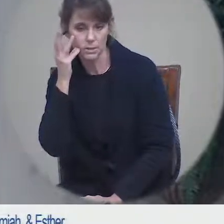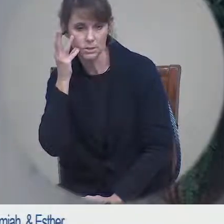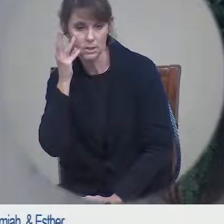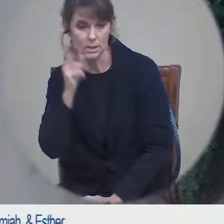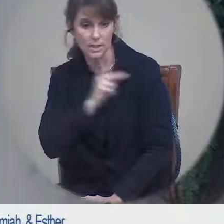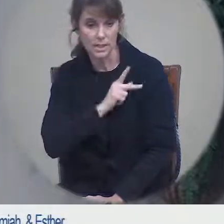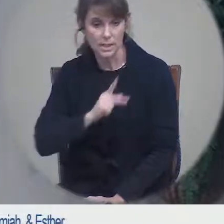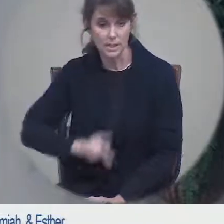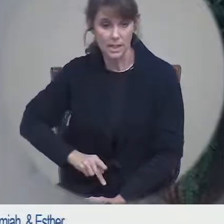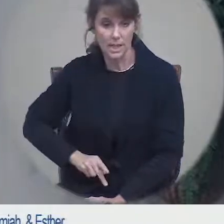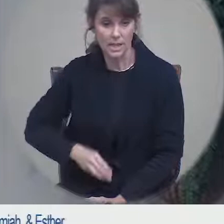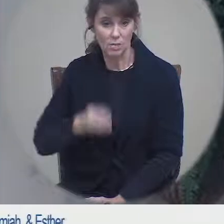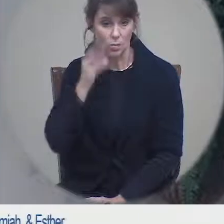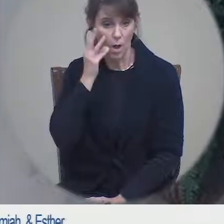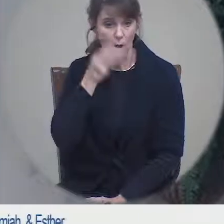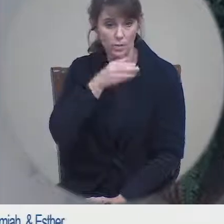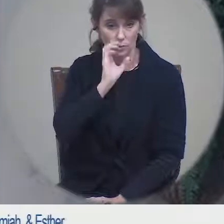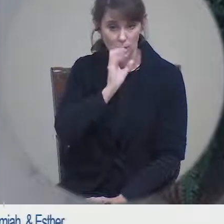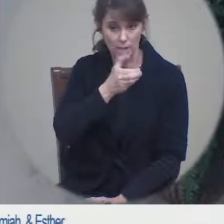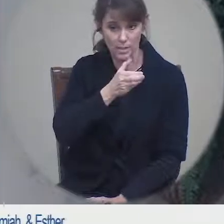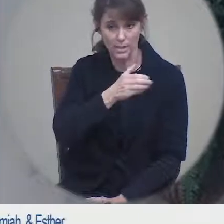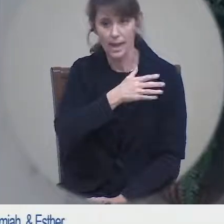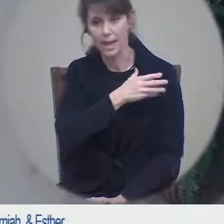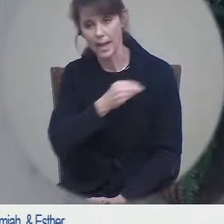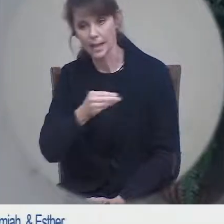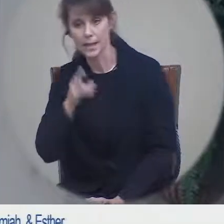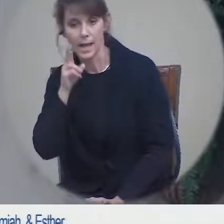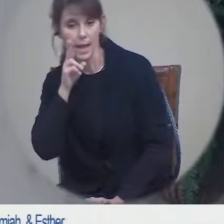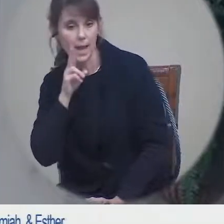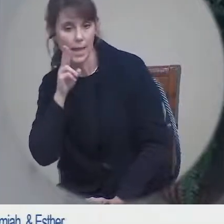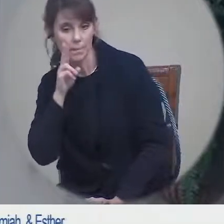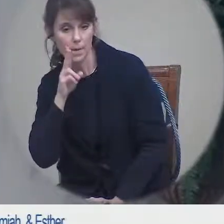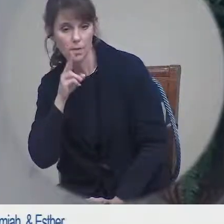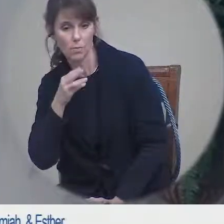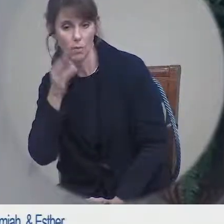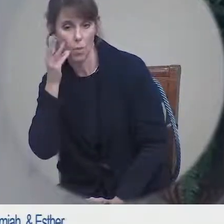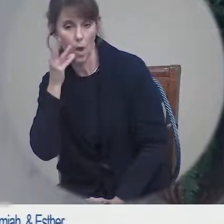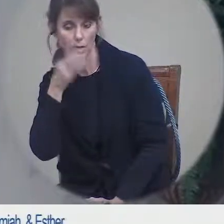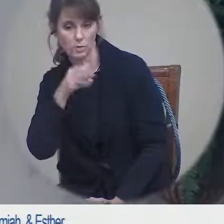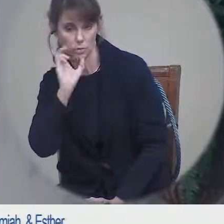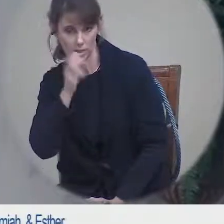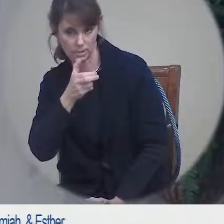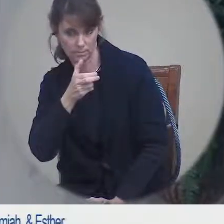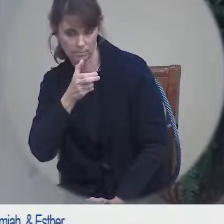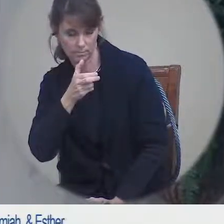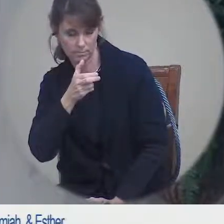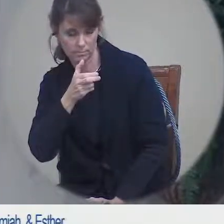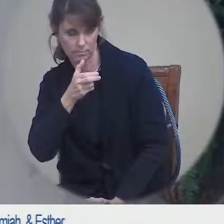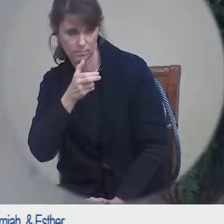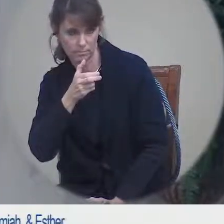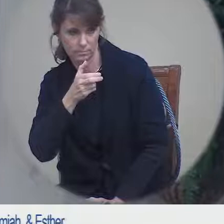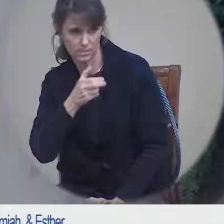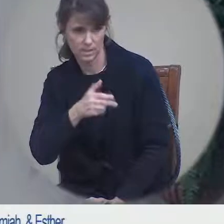would point to verse 7. Even though the king was angry because of